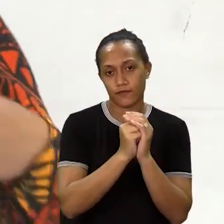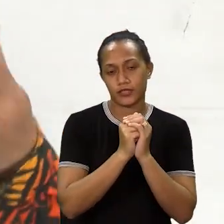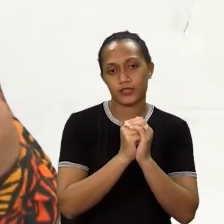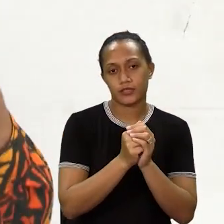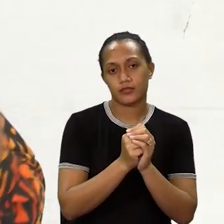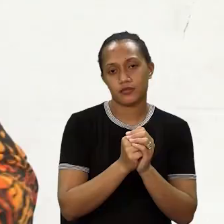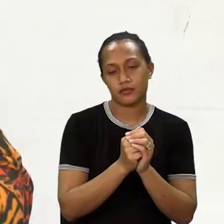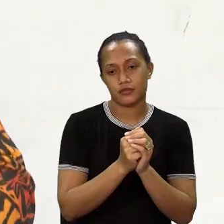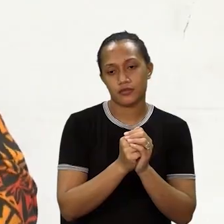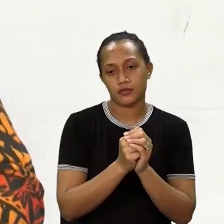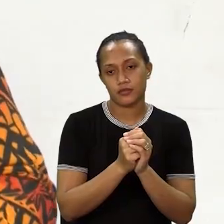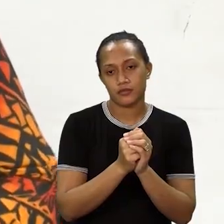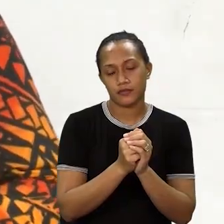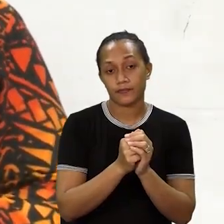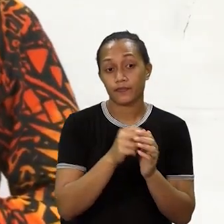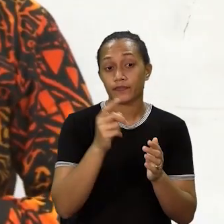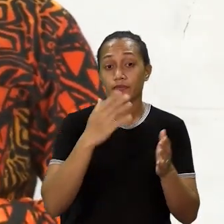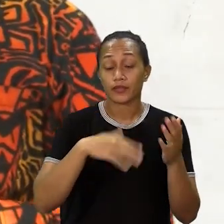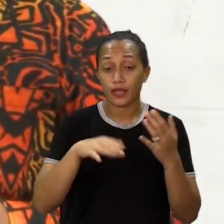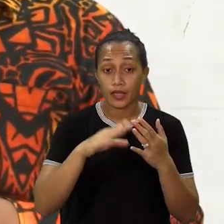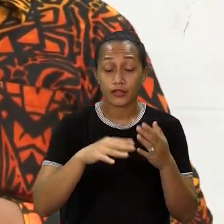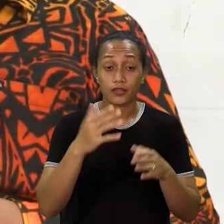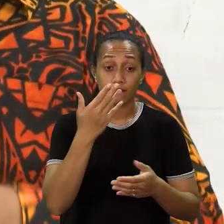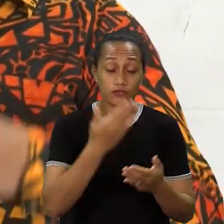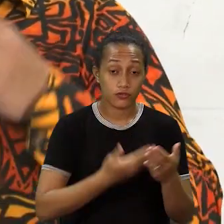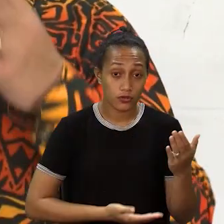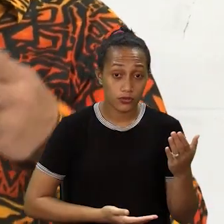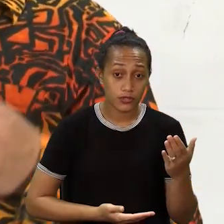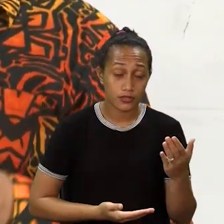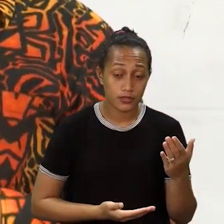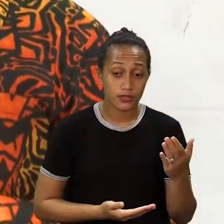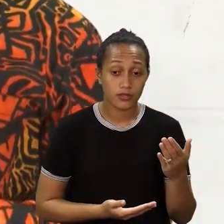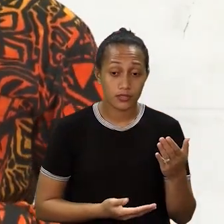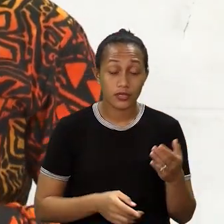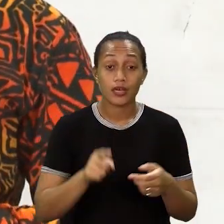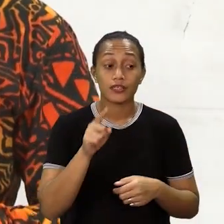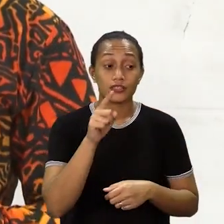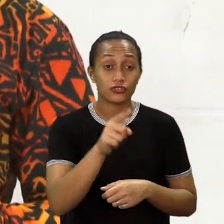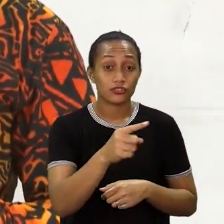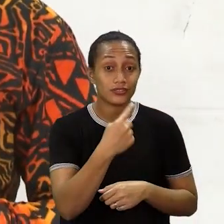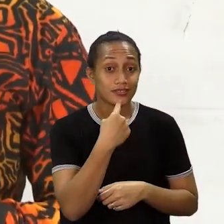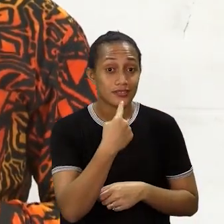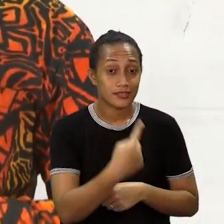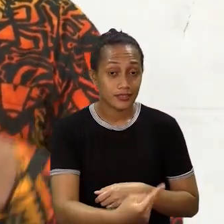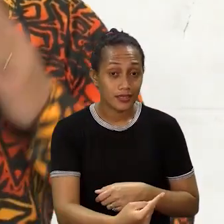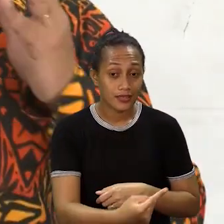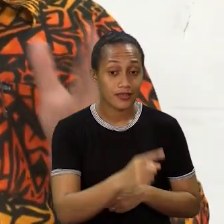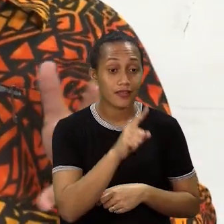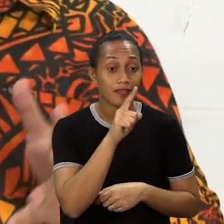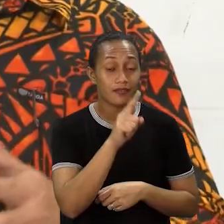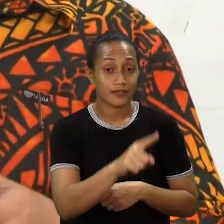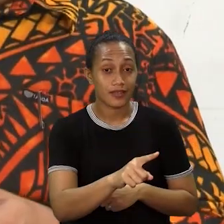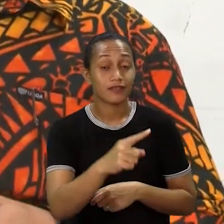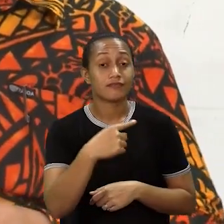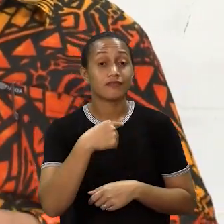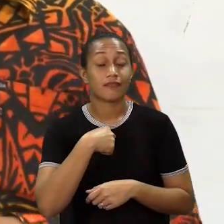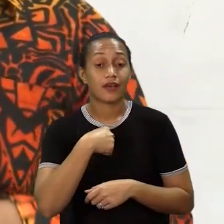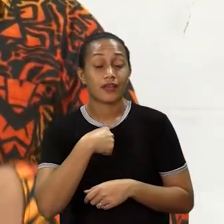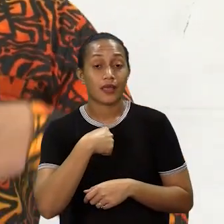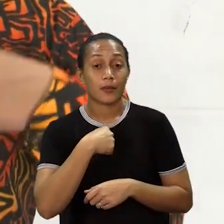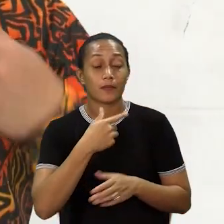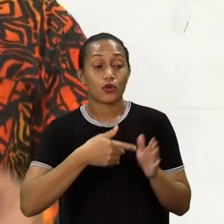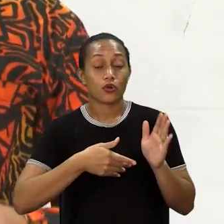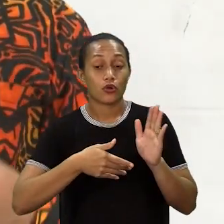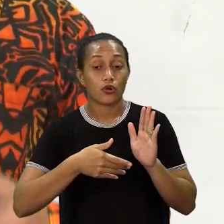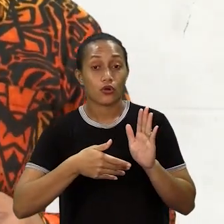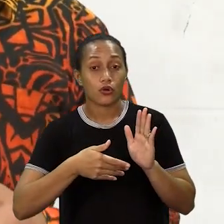is having more than one friends? At the end of the story, she said